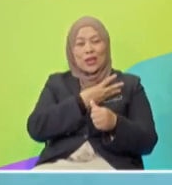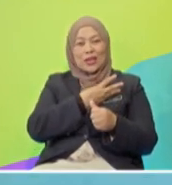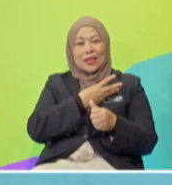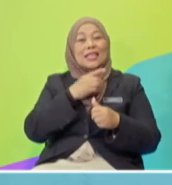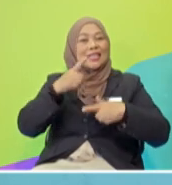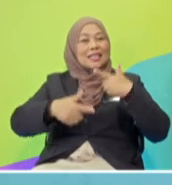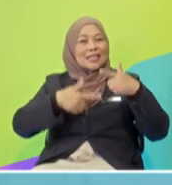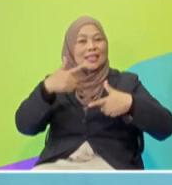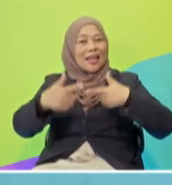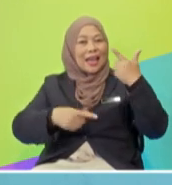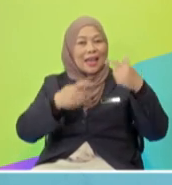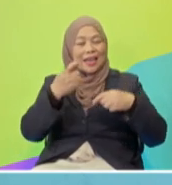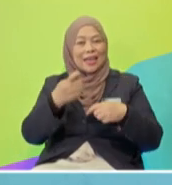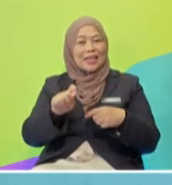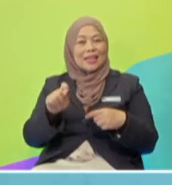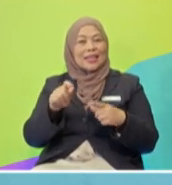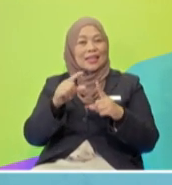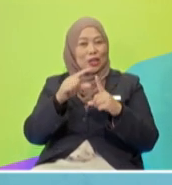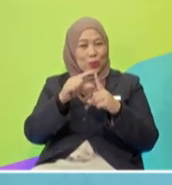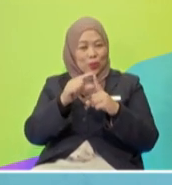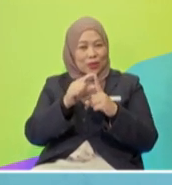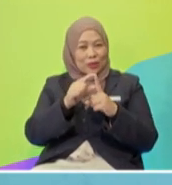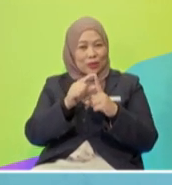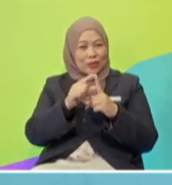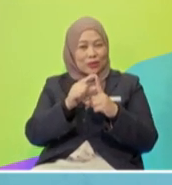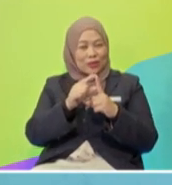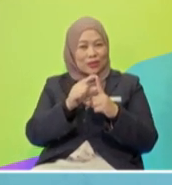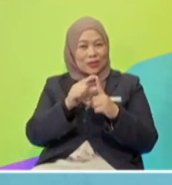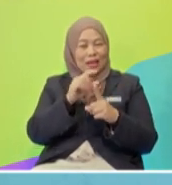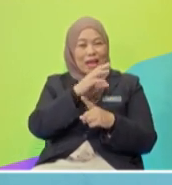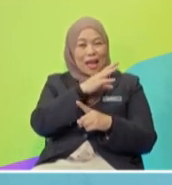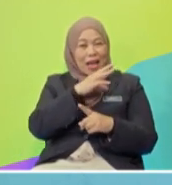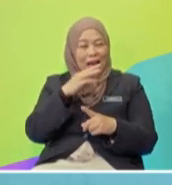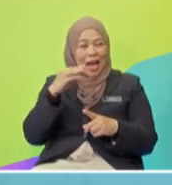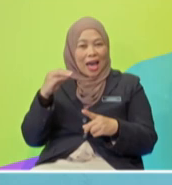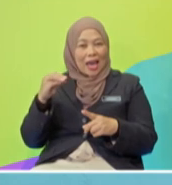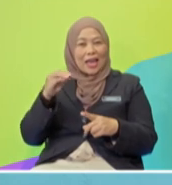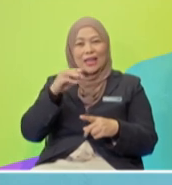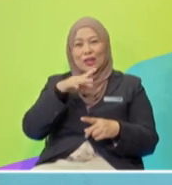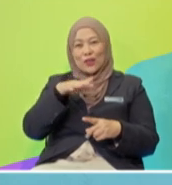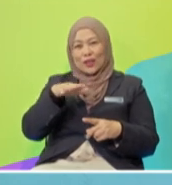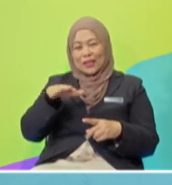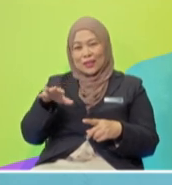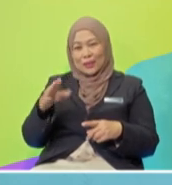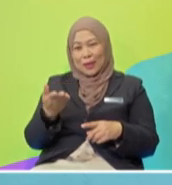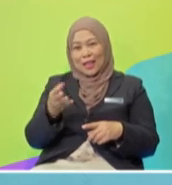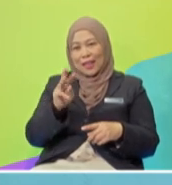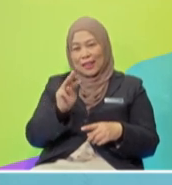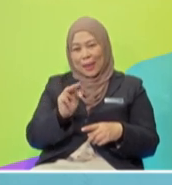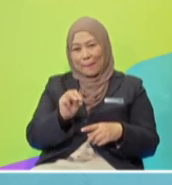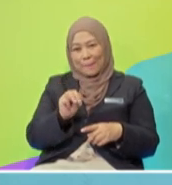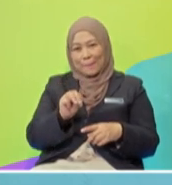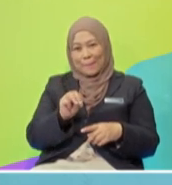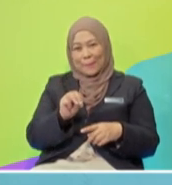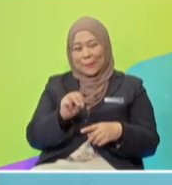spell the word, and Chris was so clever because he can spell all the words. If he can spell all